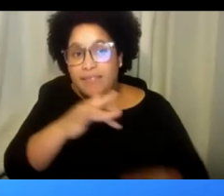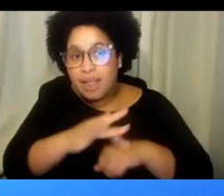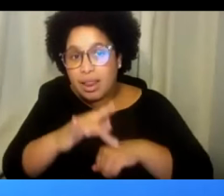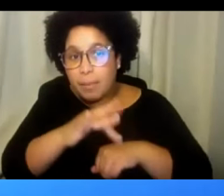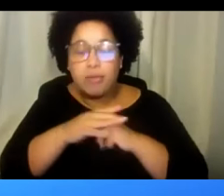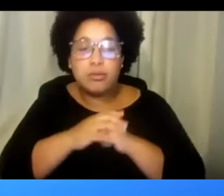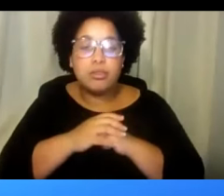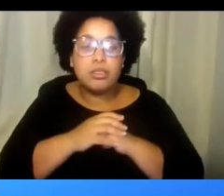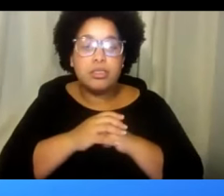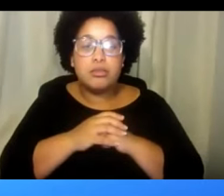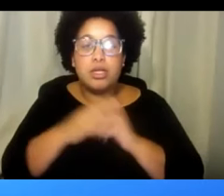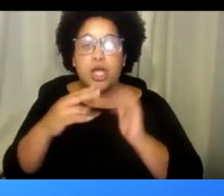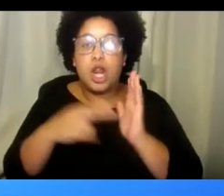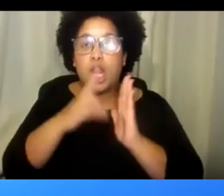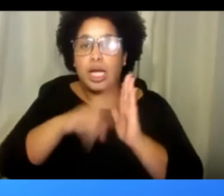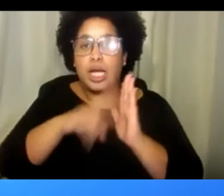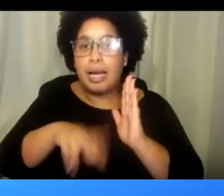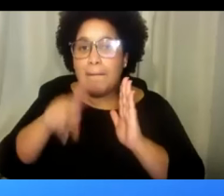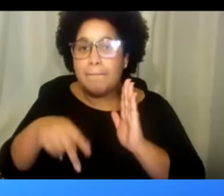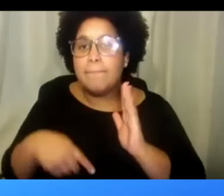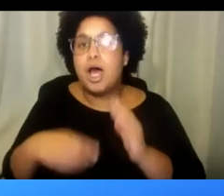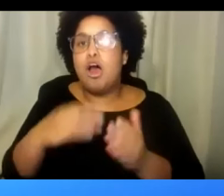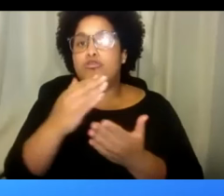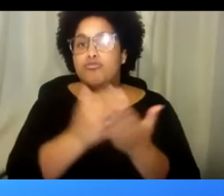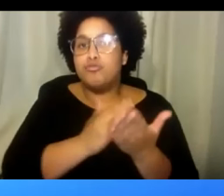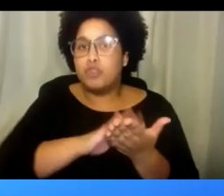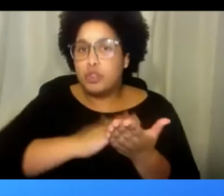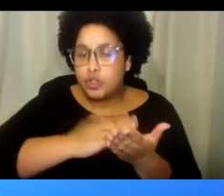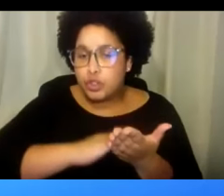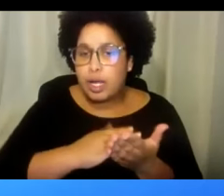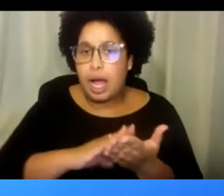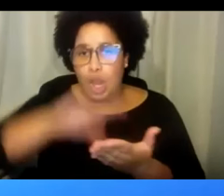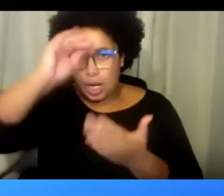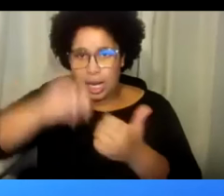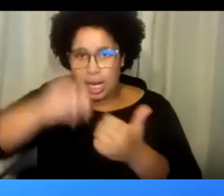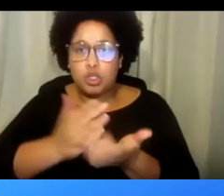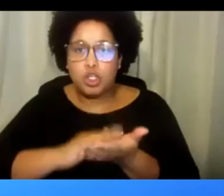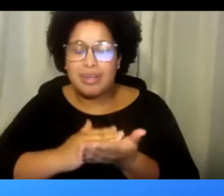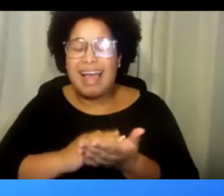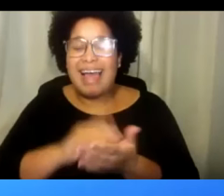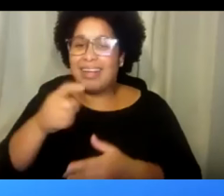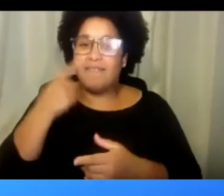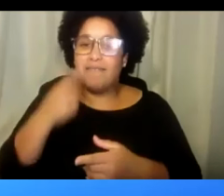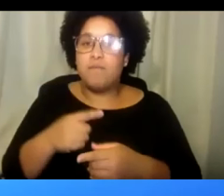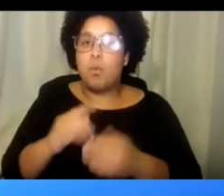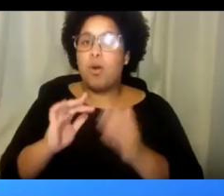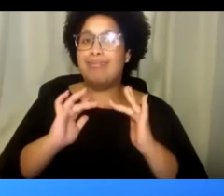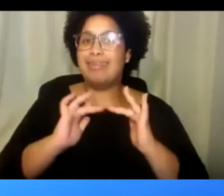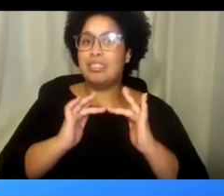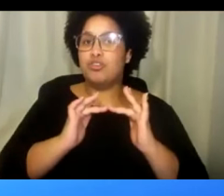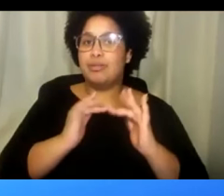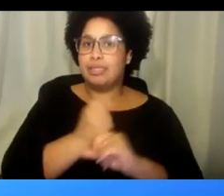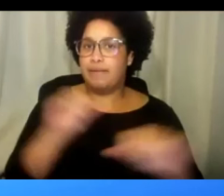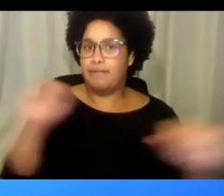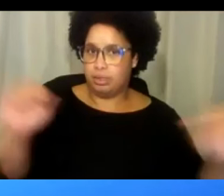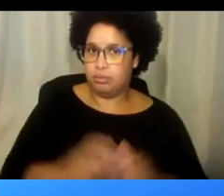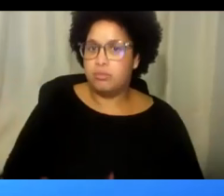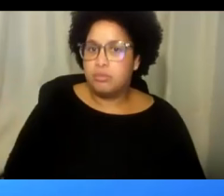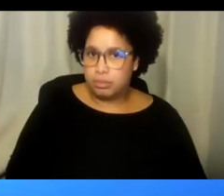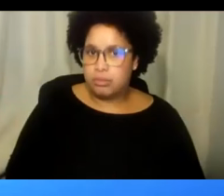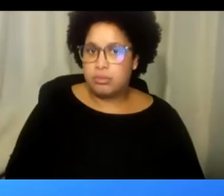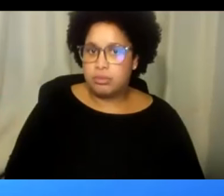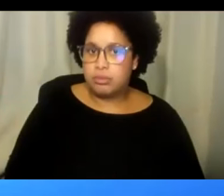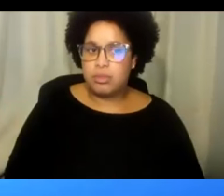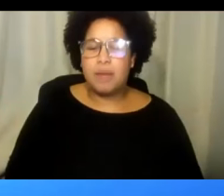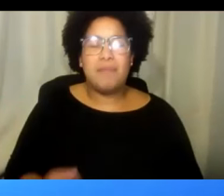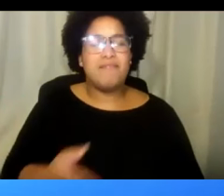looking at recipes and learning to cook, and the need for internet safety. Before we move to the next slide, I want to talk